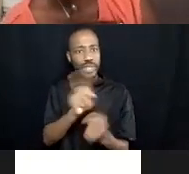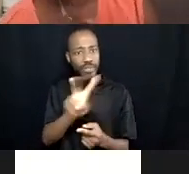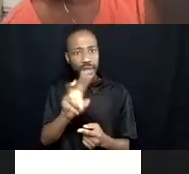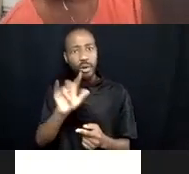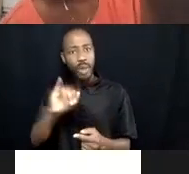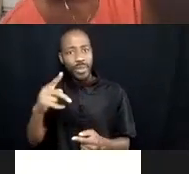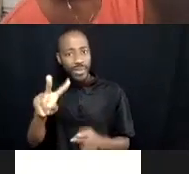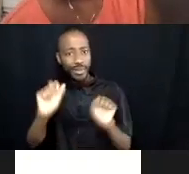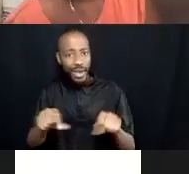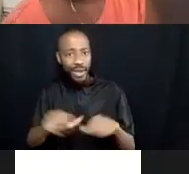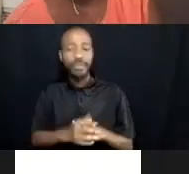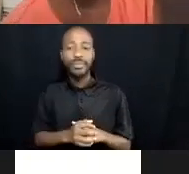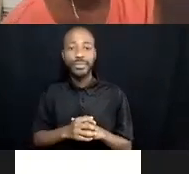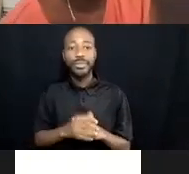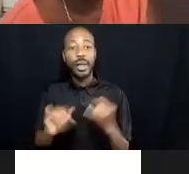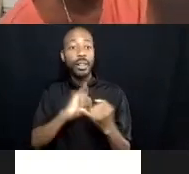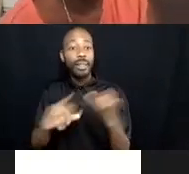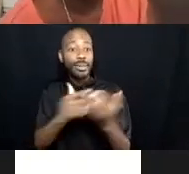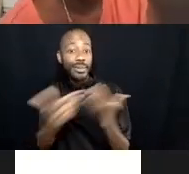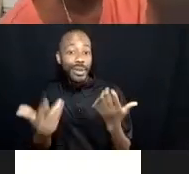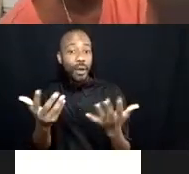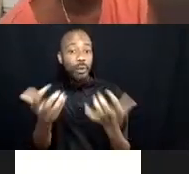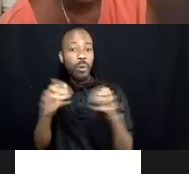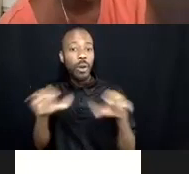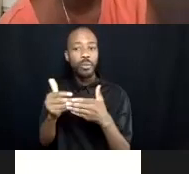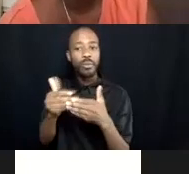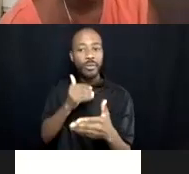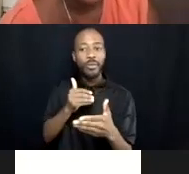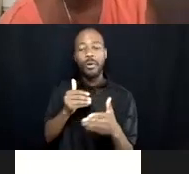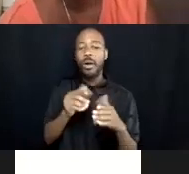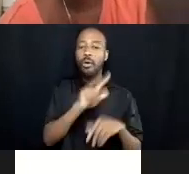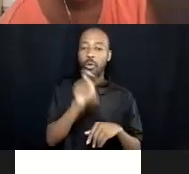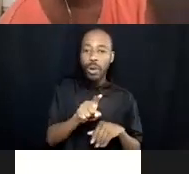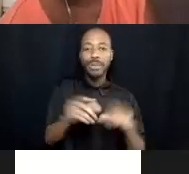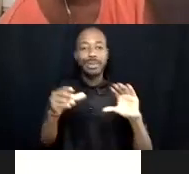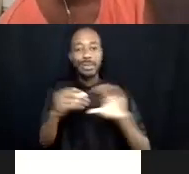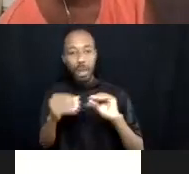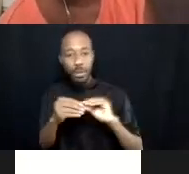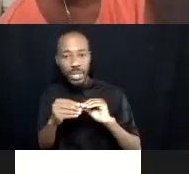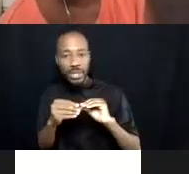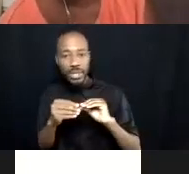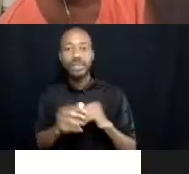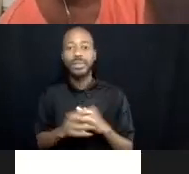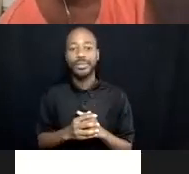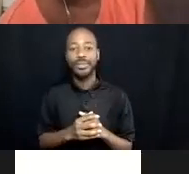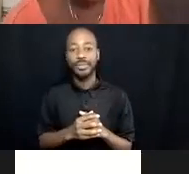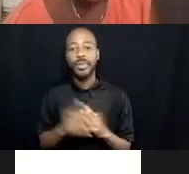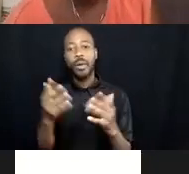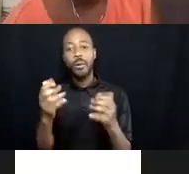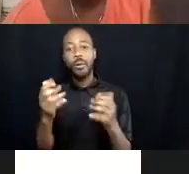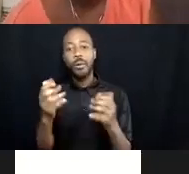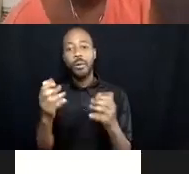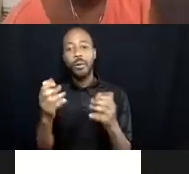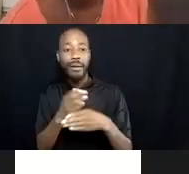wanted to do before we go to questions and comments is actually share that and